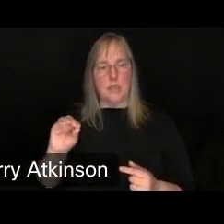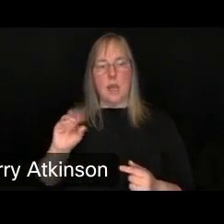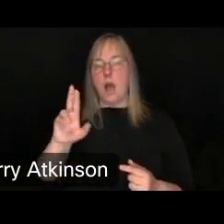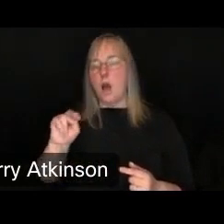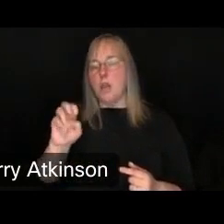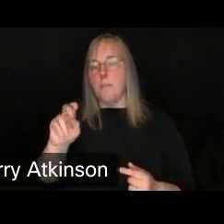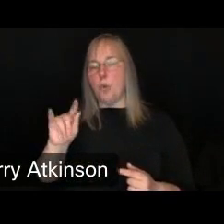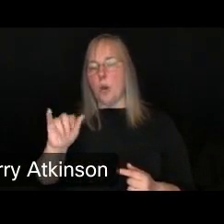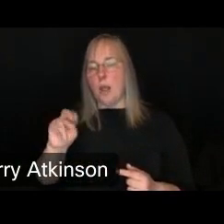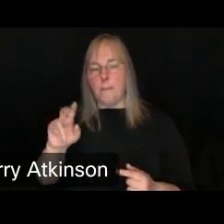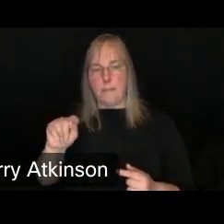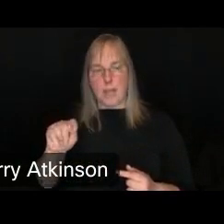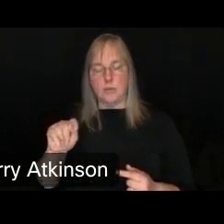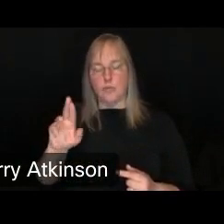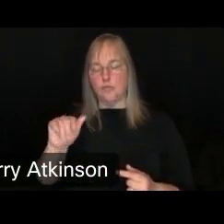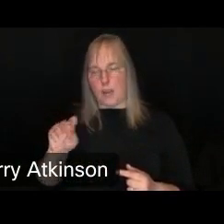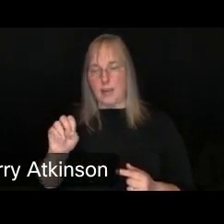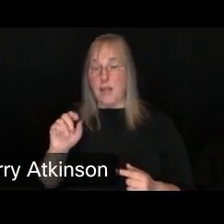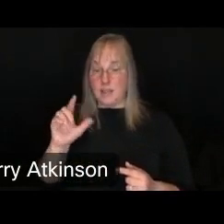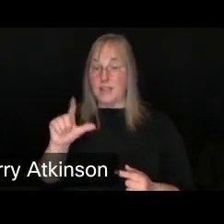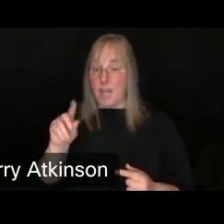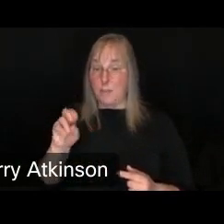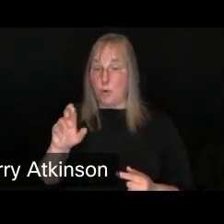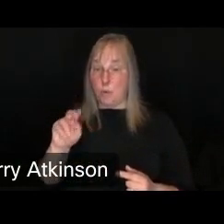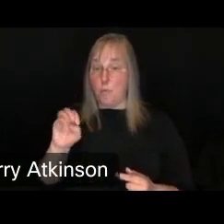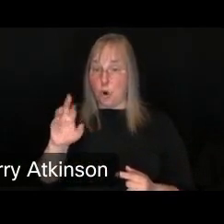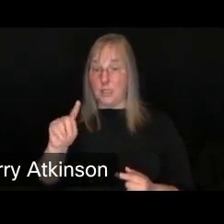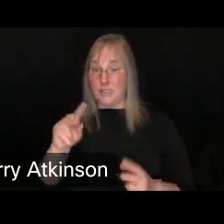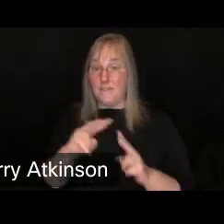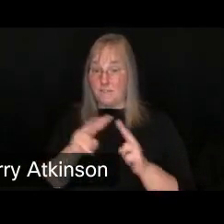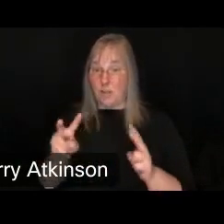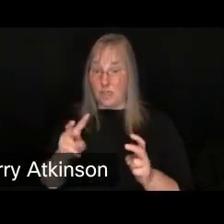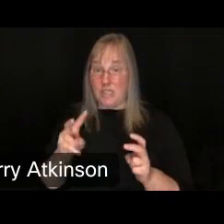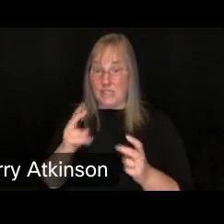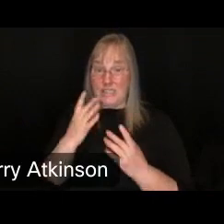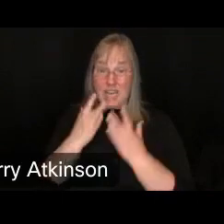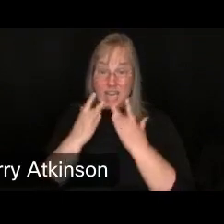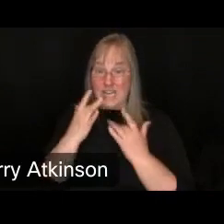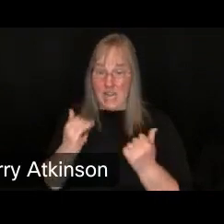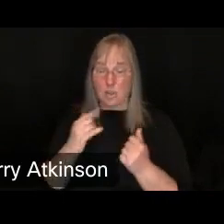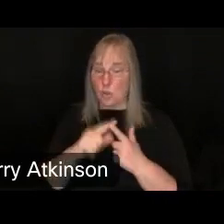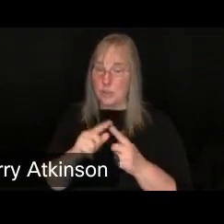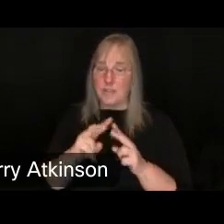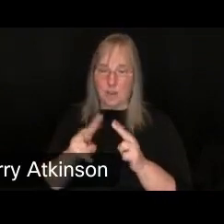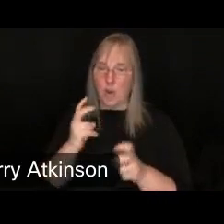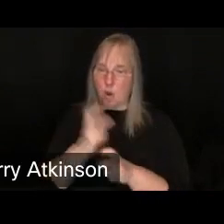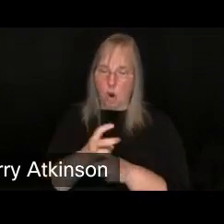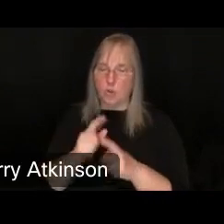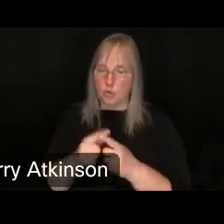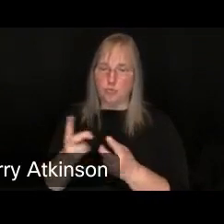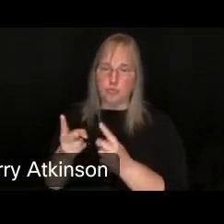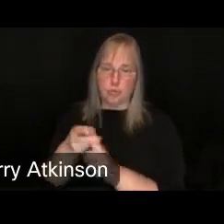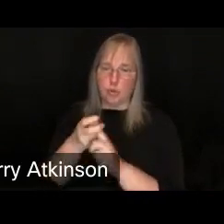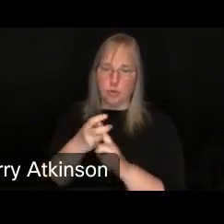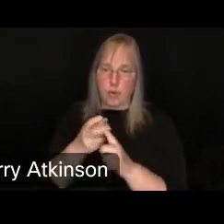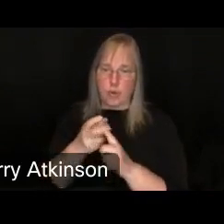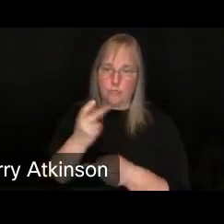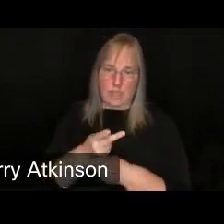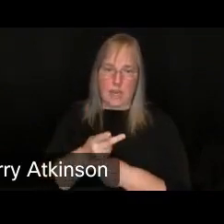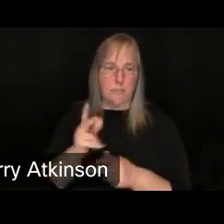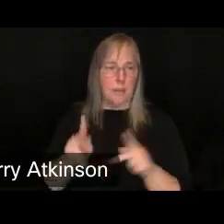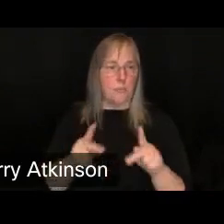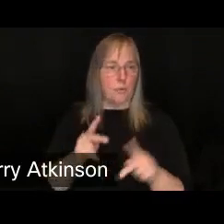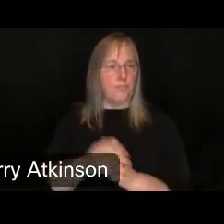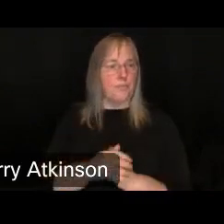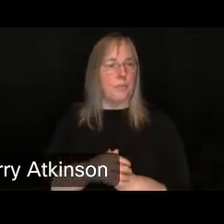little difficult to recruit people and to retain people. Non-residential development jobs here, the